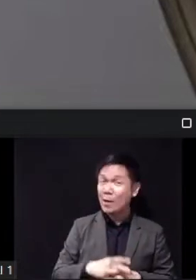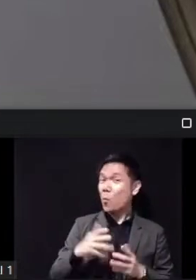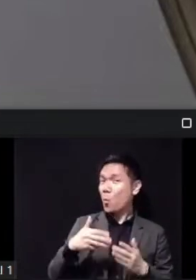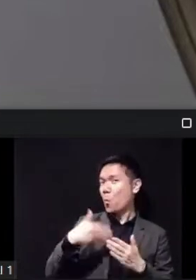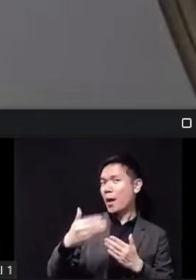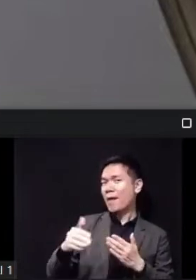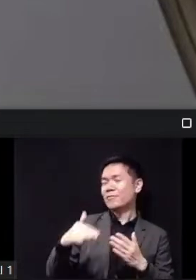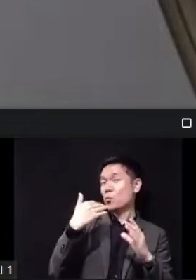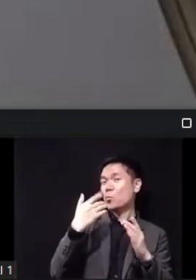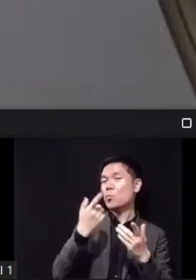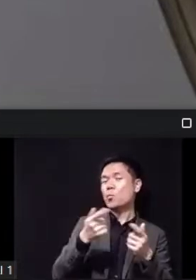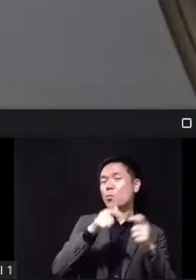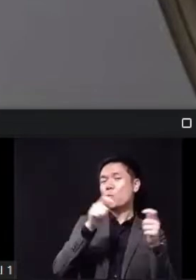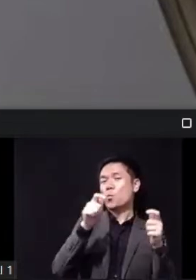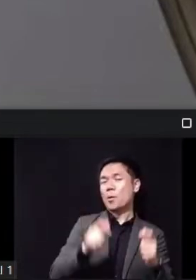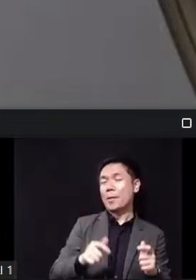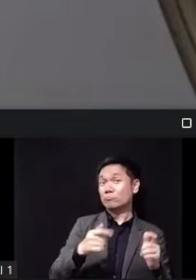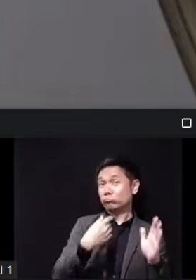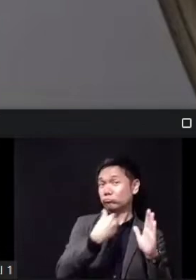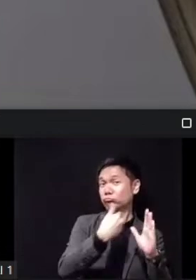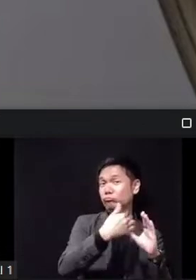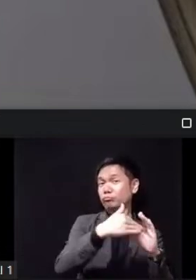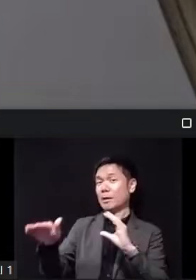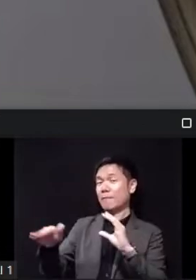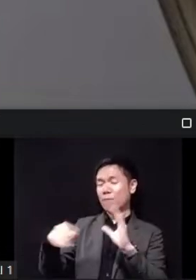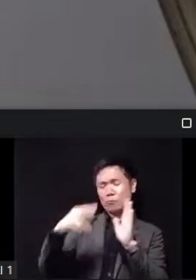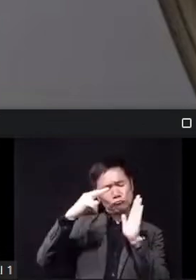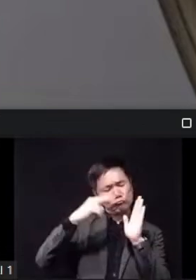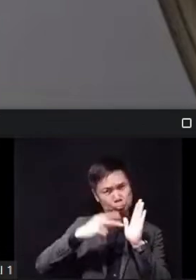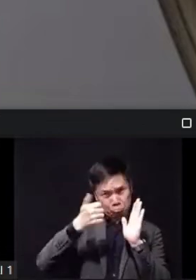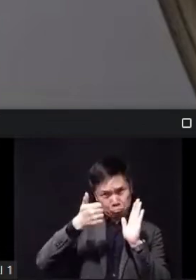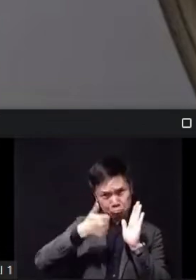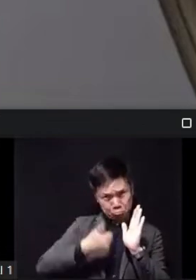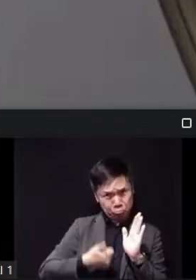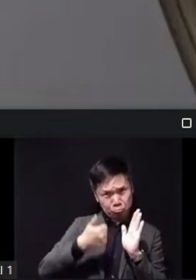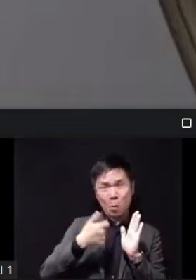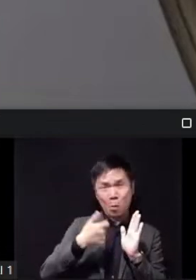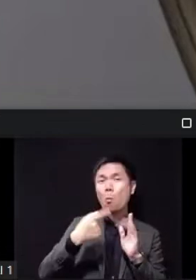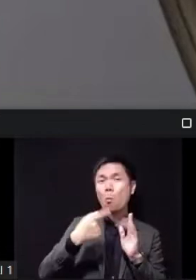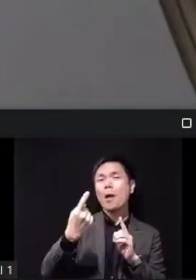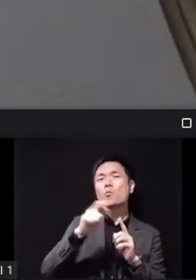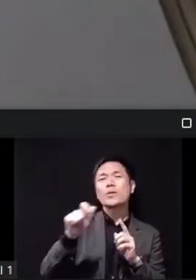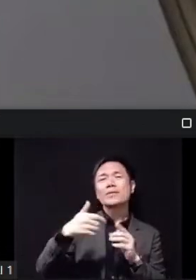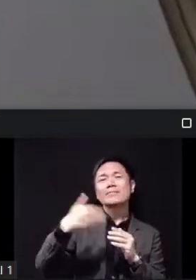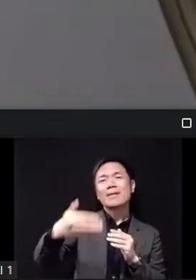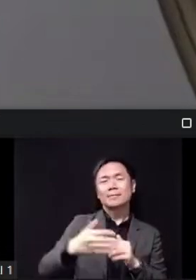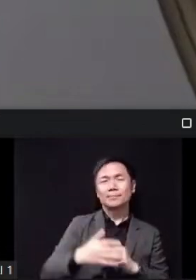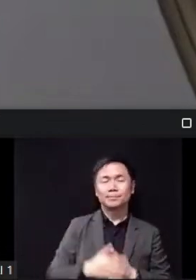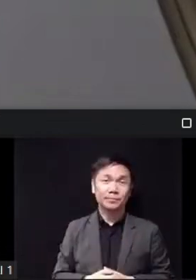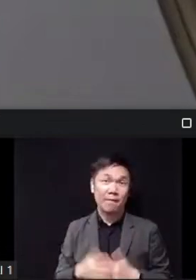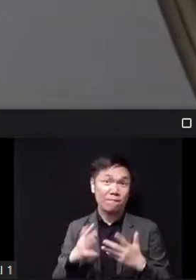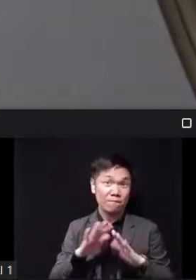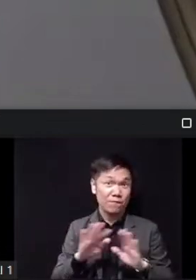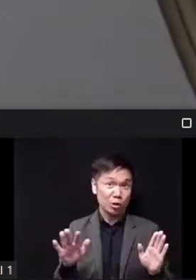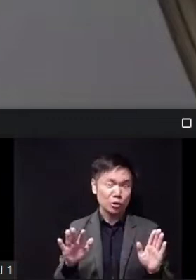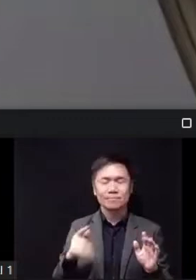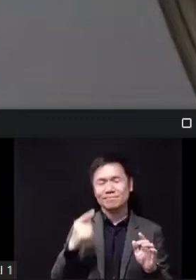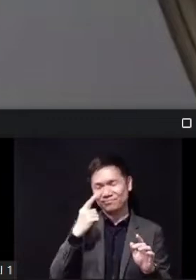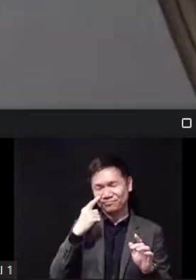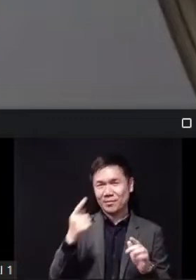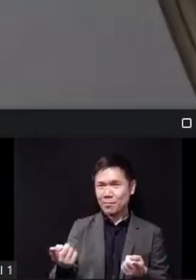the report for factual checking within a week after this meeting, and then it will be submitted